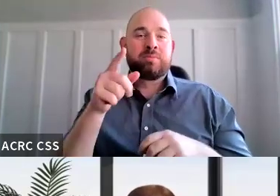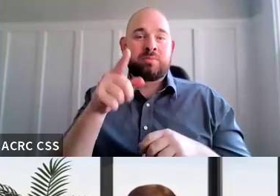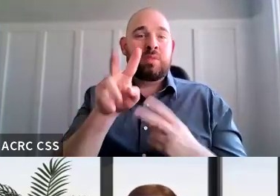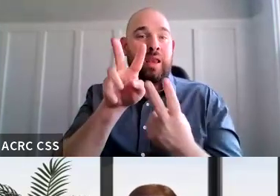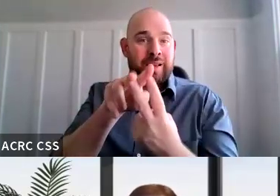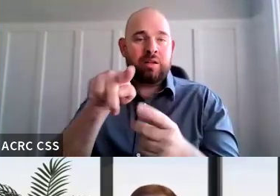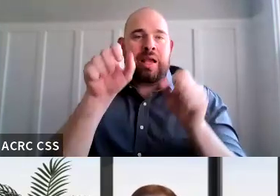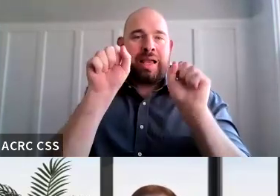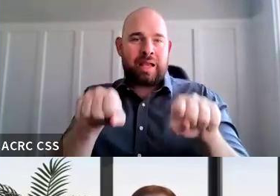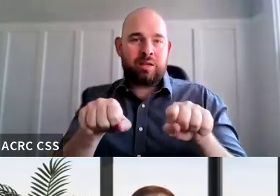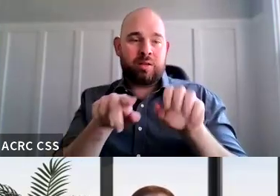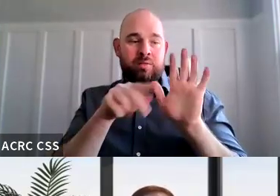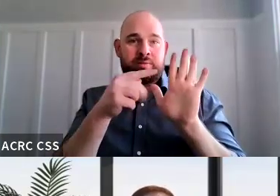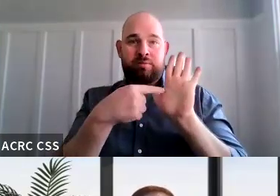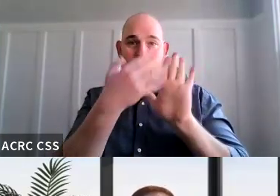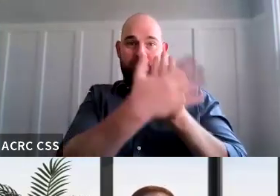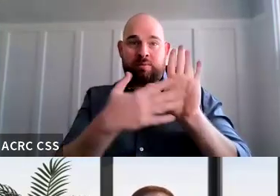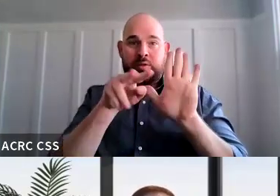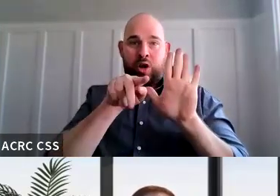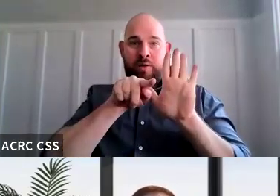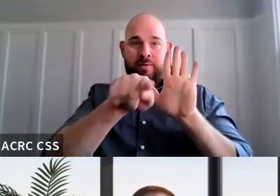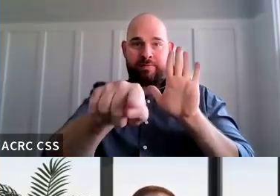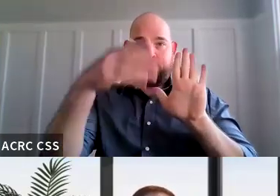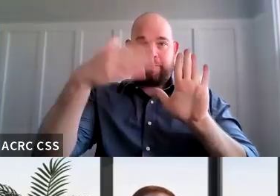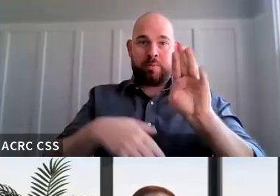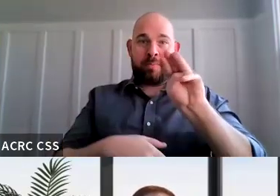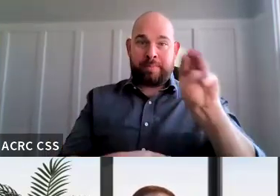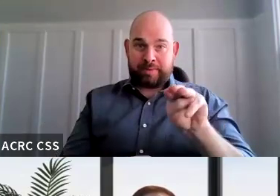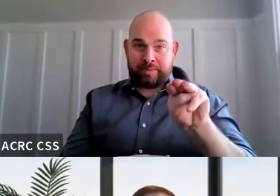Does this feel challenging for some of you? I've heard it is from some folks.